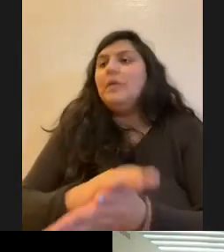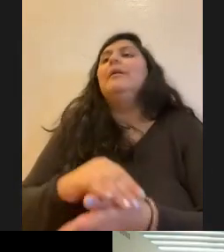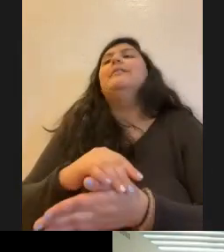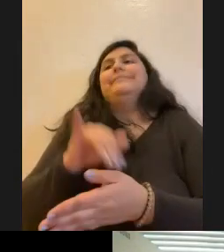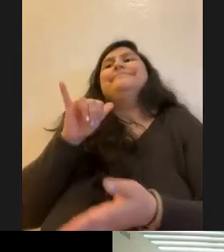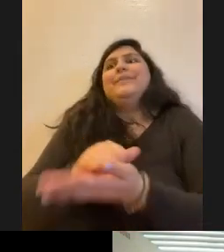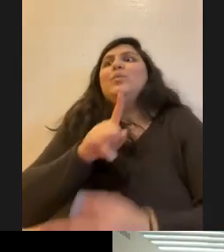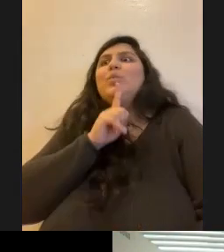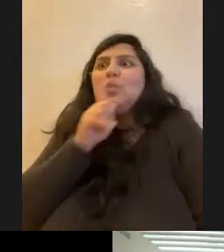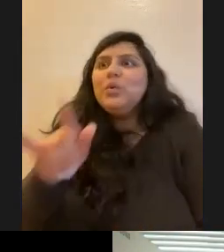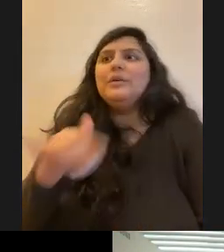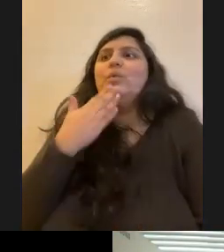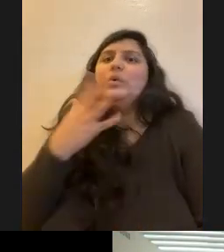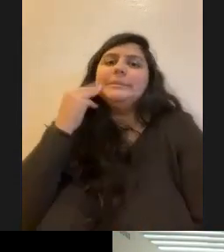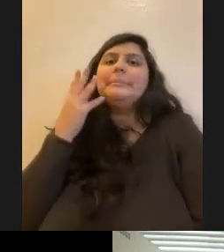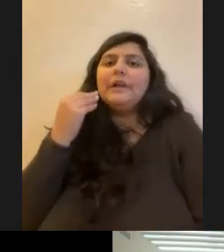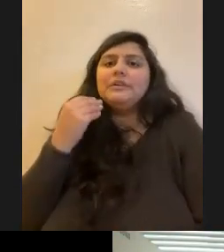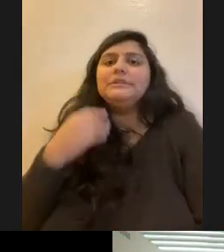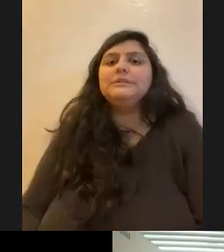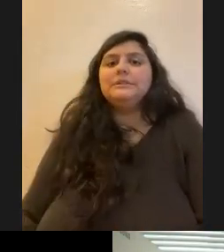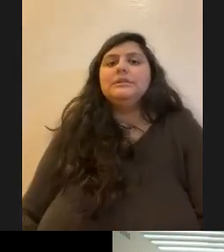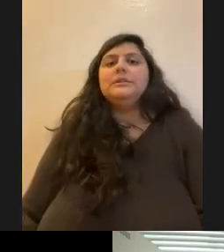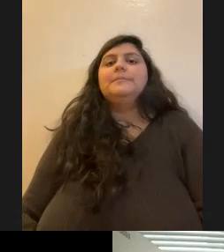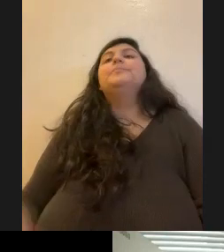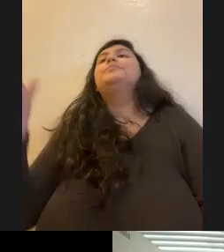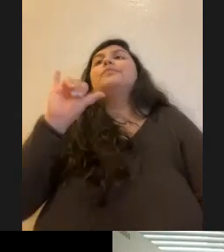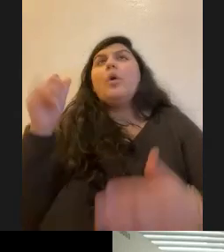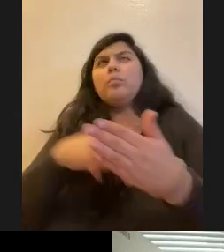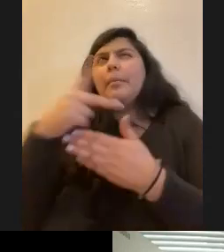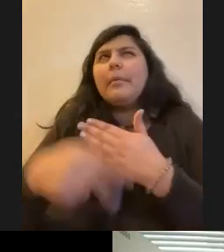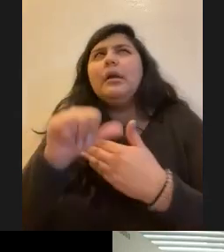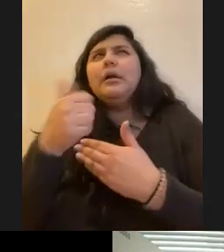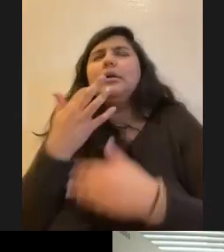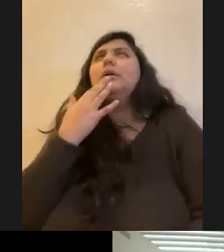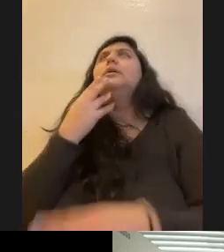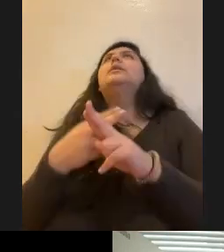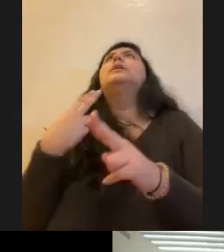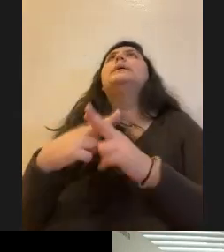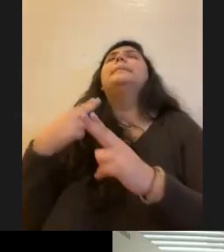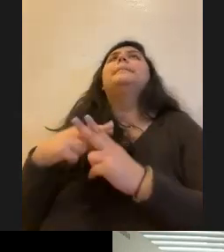have. There's also a program called,